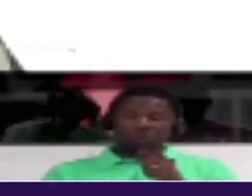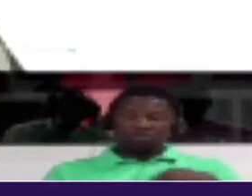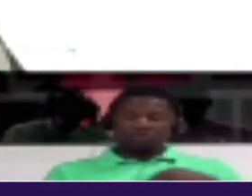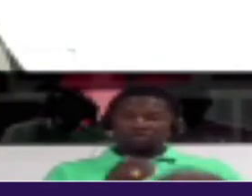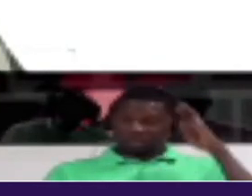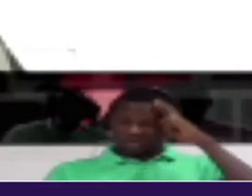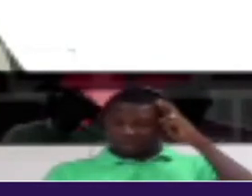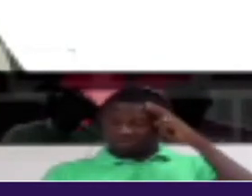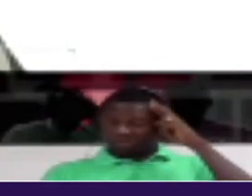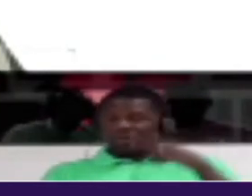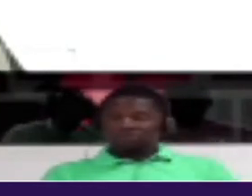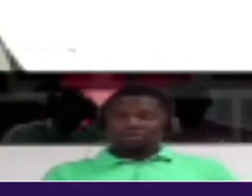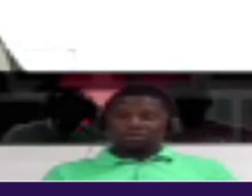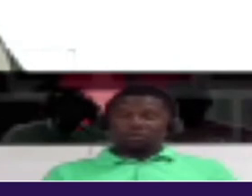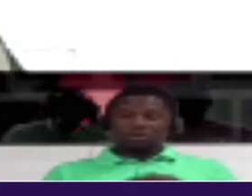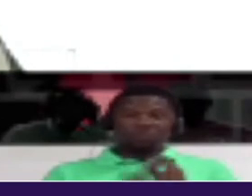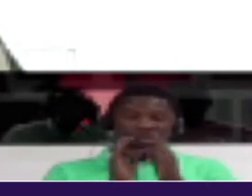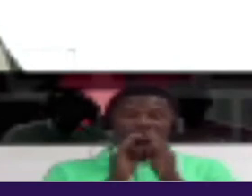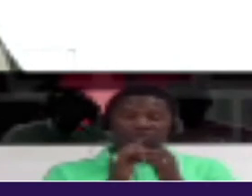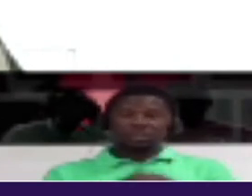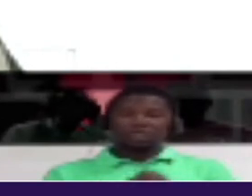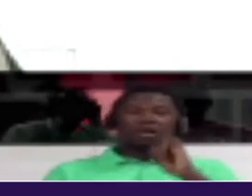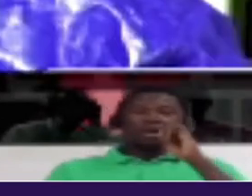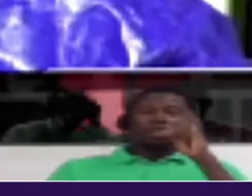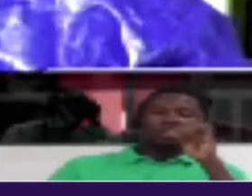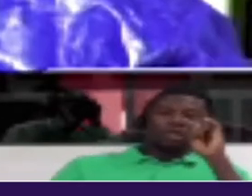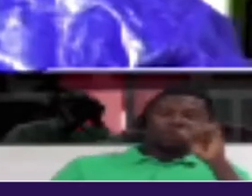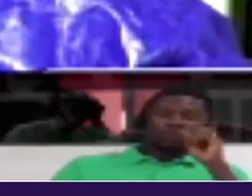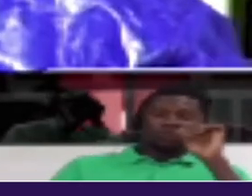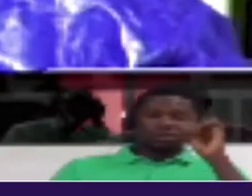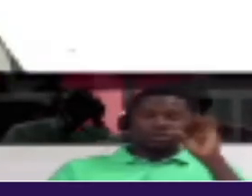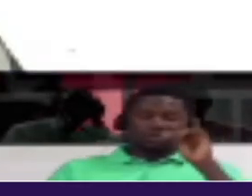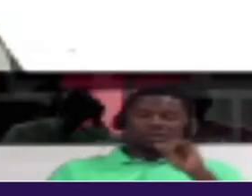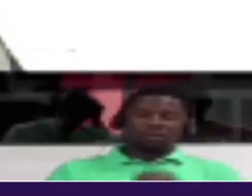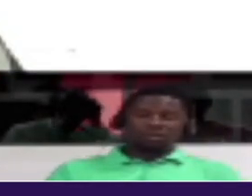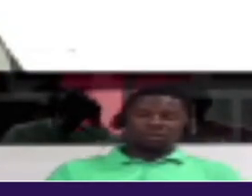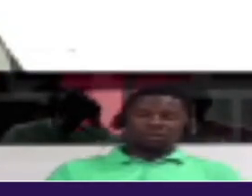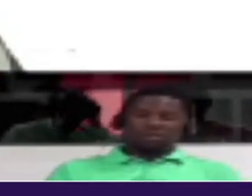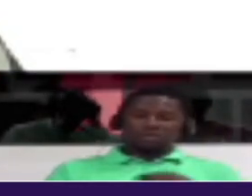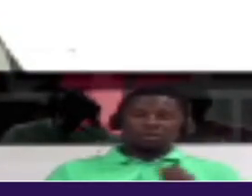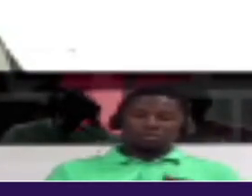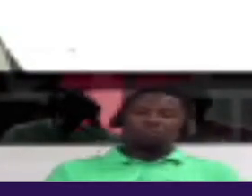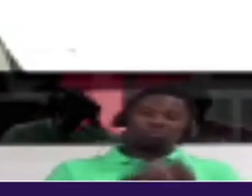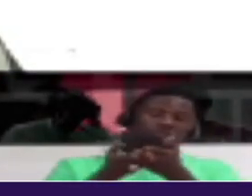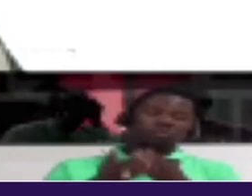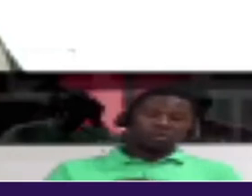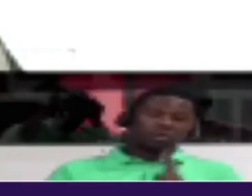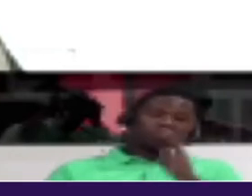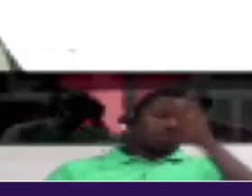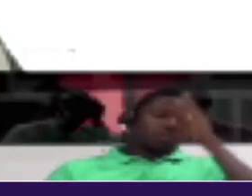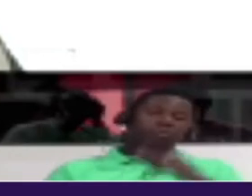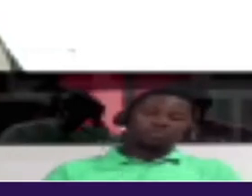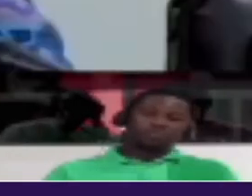But he will describe them as the idiots. And then what did he do? Then he pushed him and released a shot.